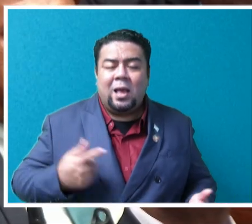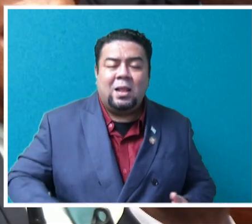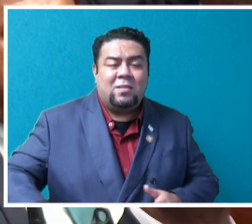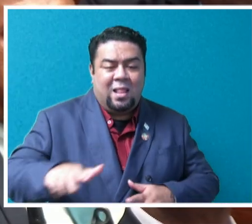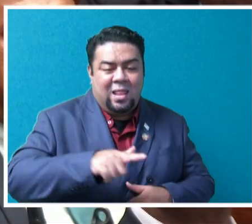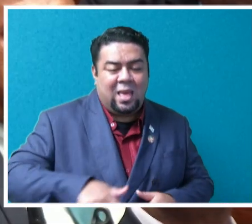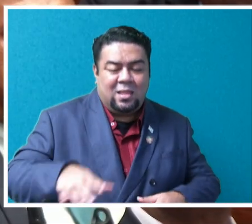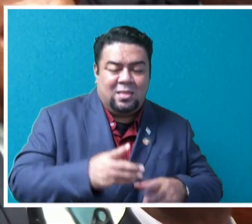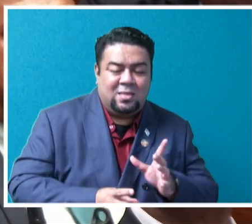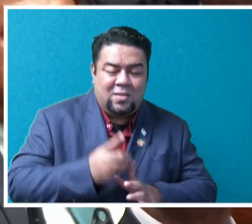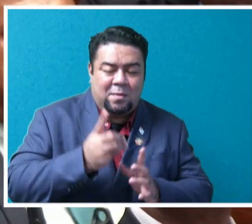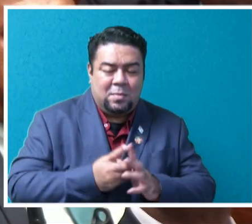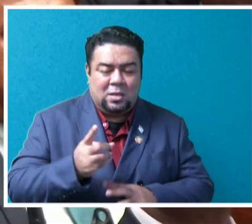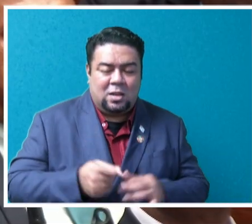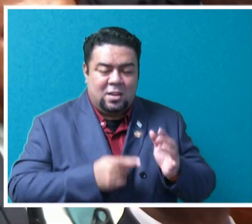and infrastructure.